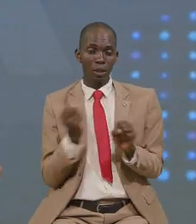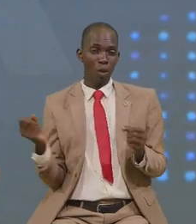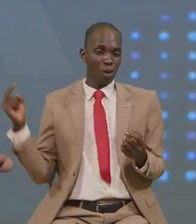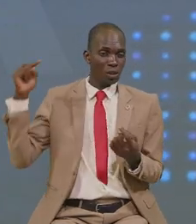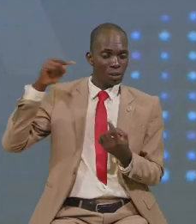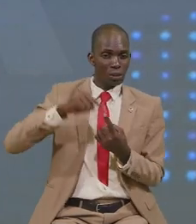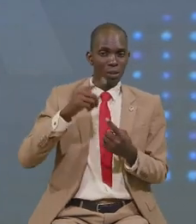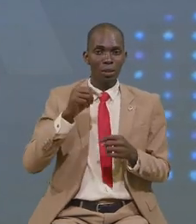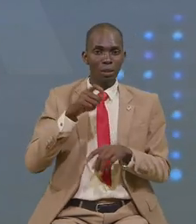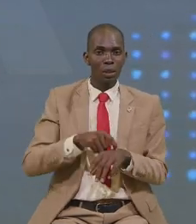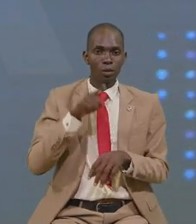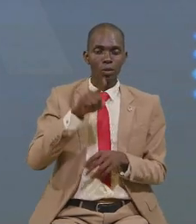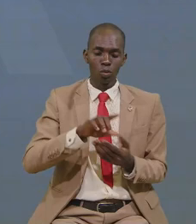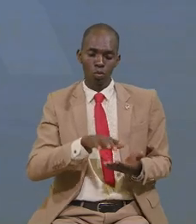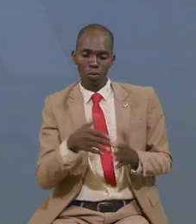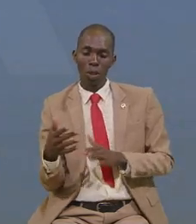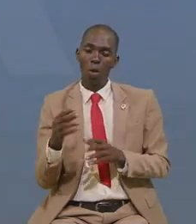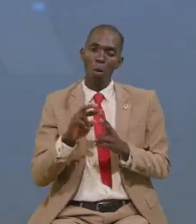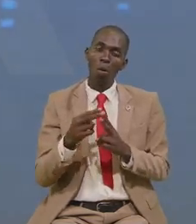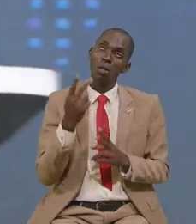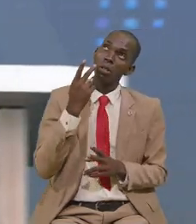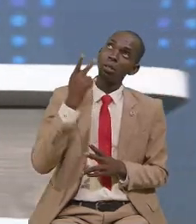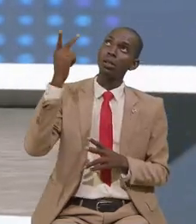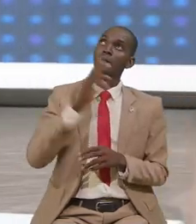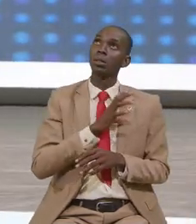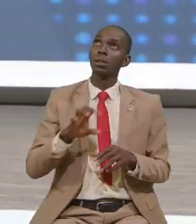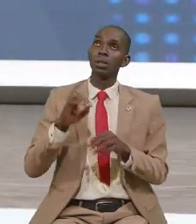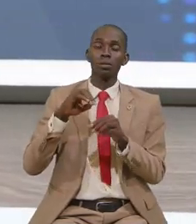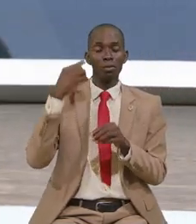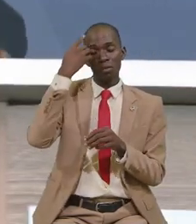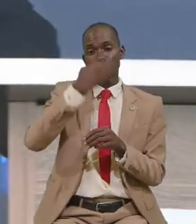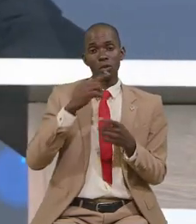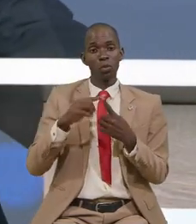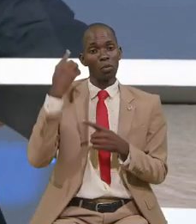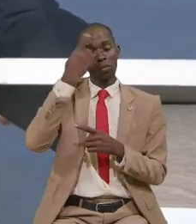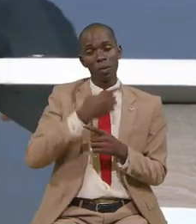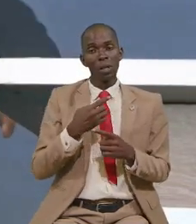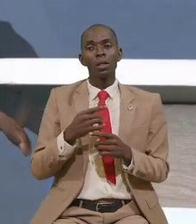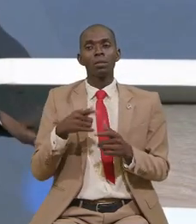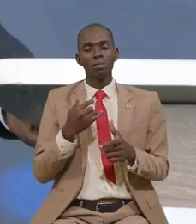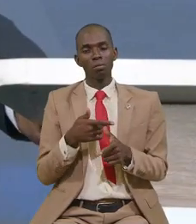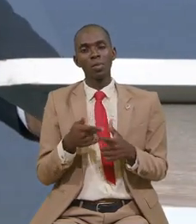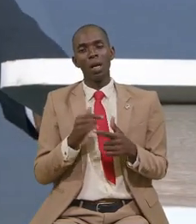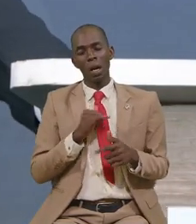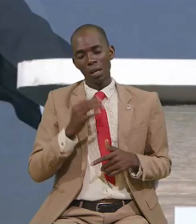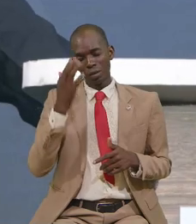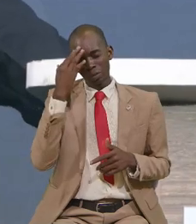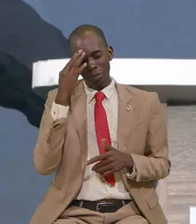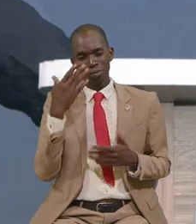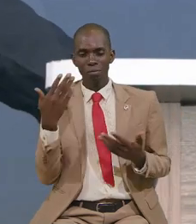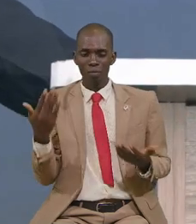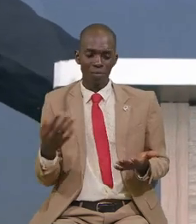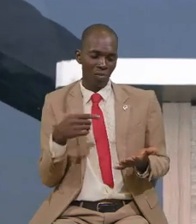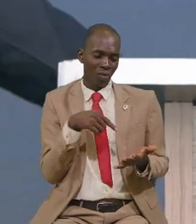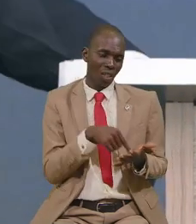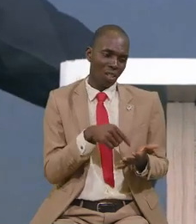time you see him face to face, that you'll say, well, I understand he's been doing so much for me. This one he cannot